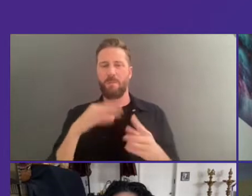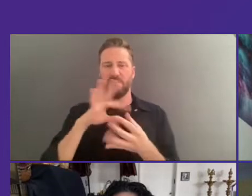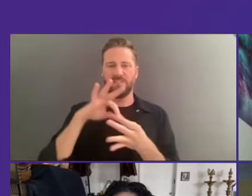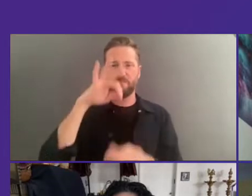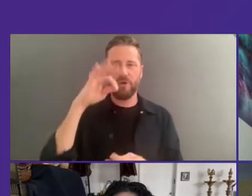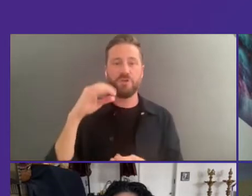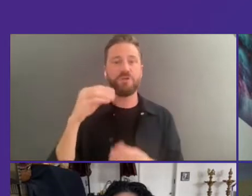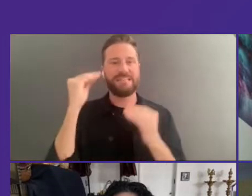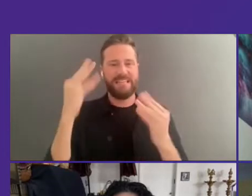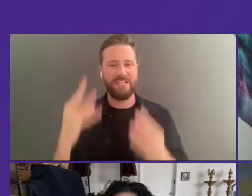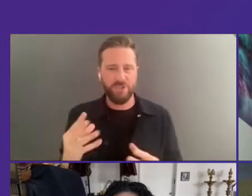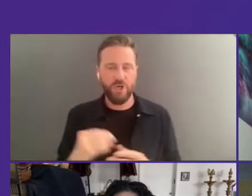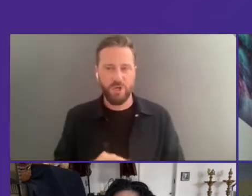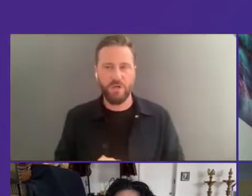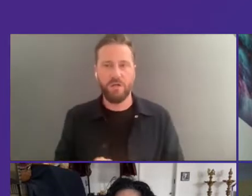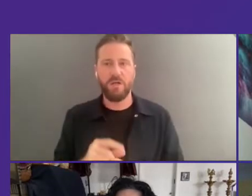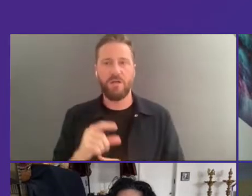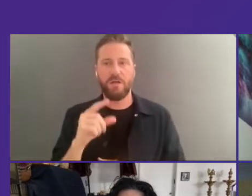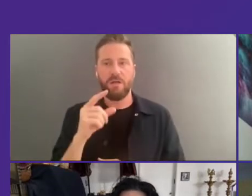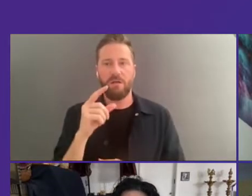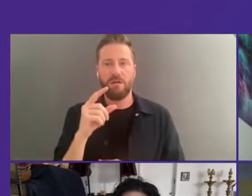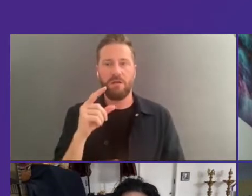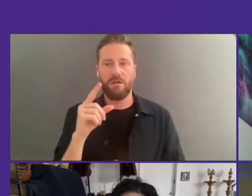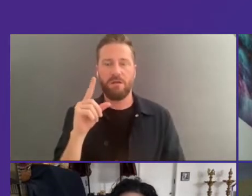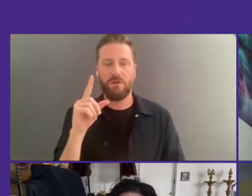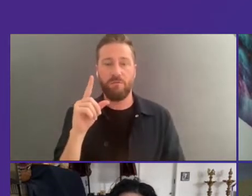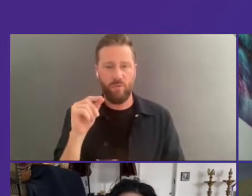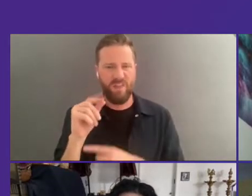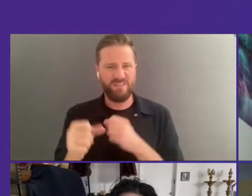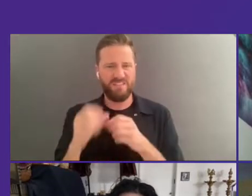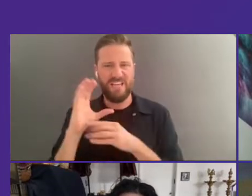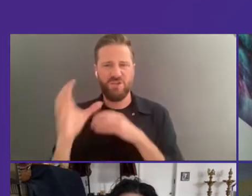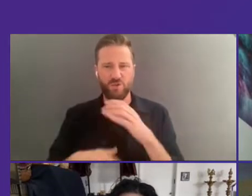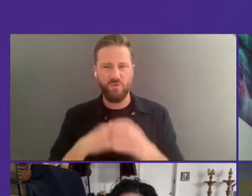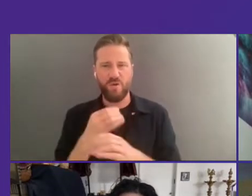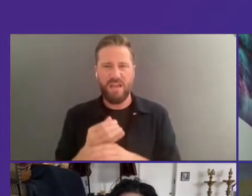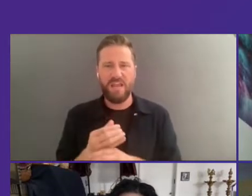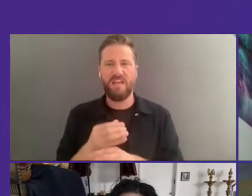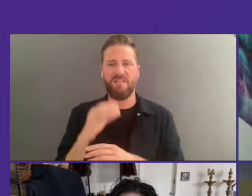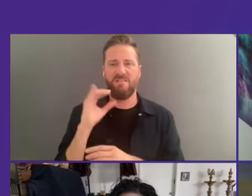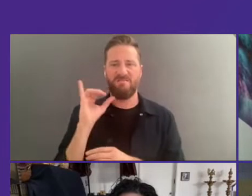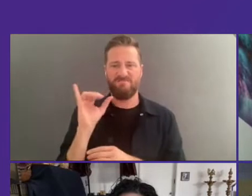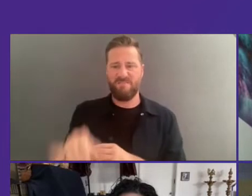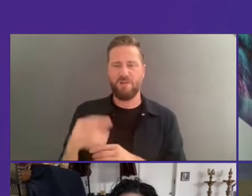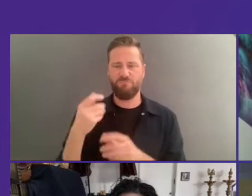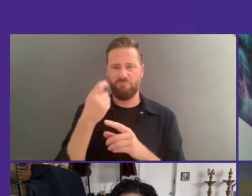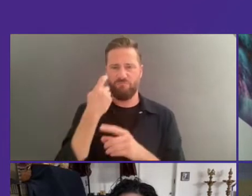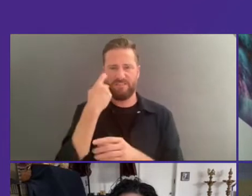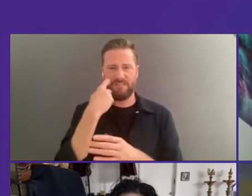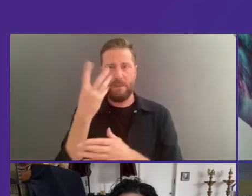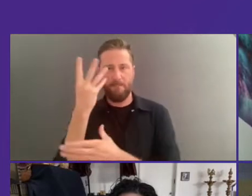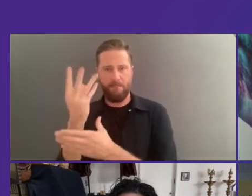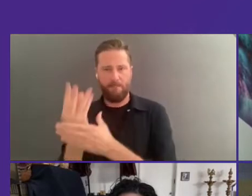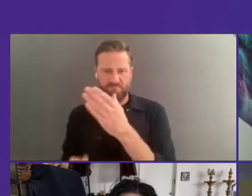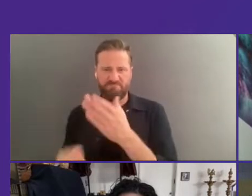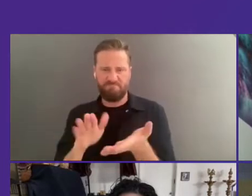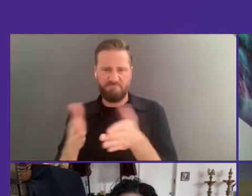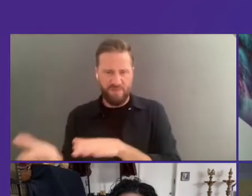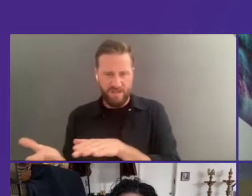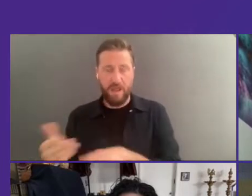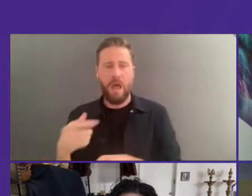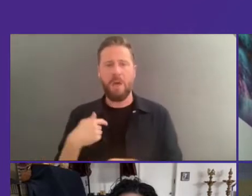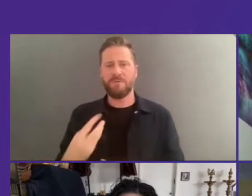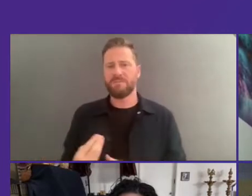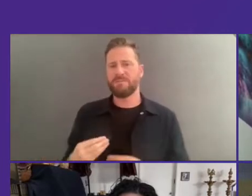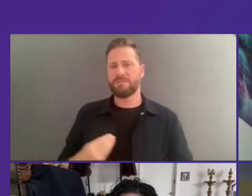20th century, Thich Nhat Hanh, who recently passed away. I was inspired by his teaching, but not only